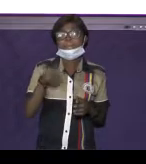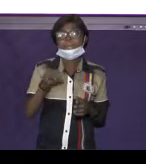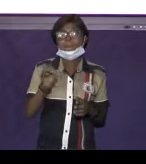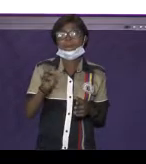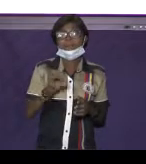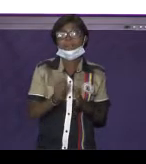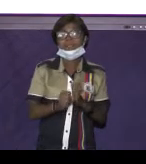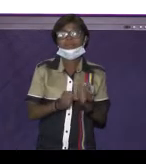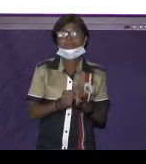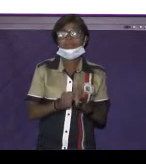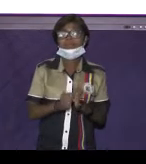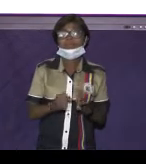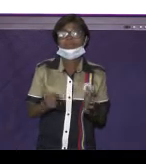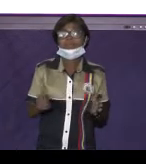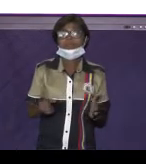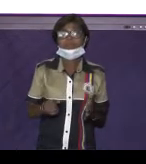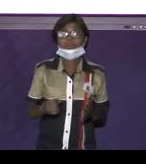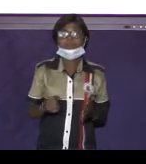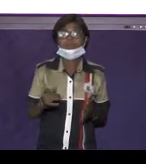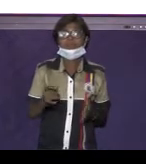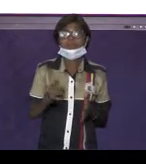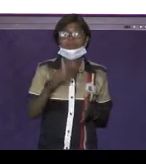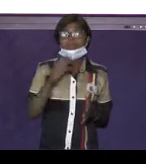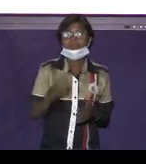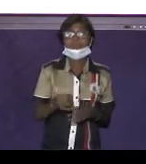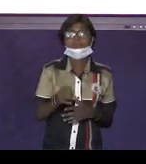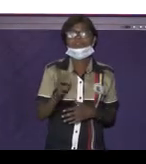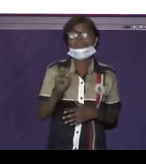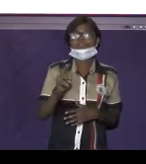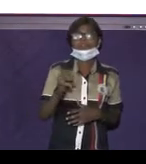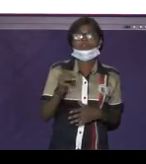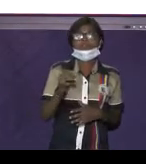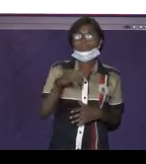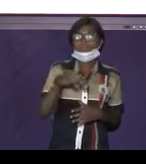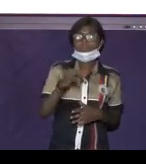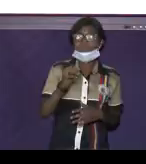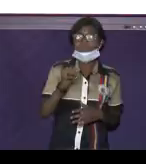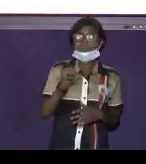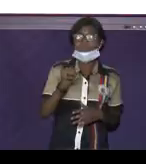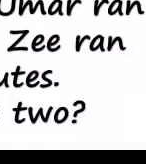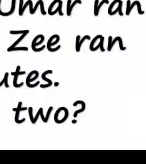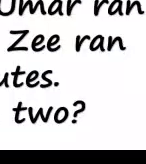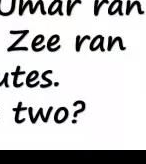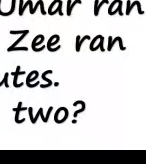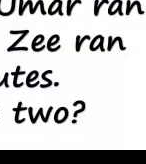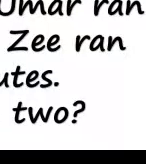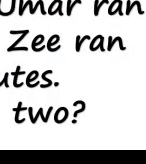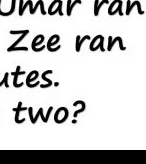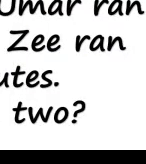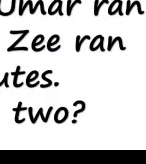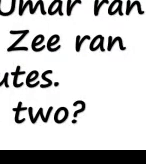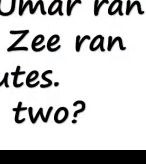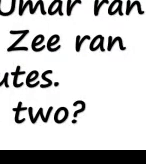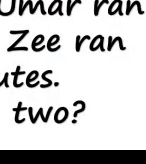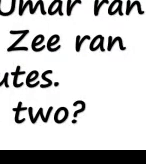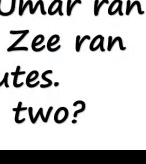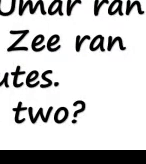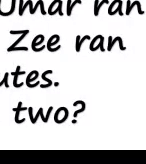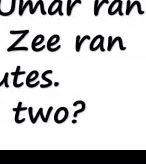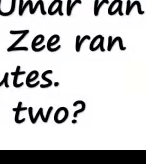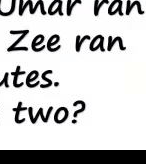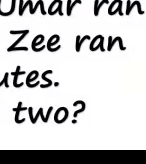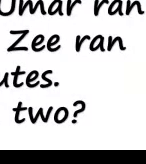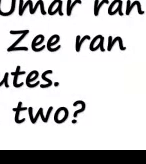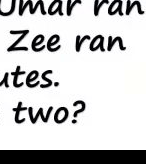this as well. Here is one that says, oh, this is your homework. Umar and Z ran a race. Umar ran 800 meters in